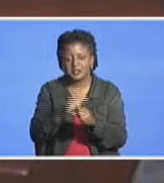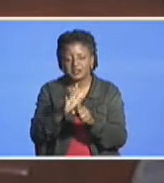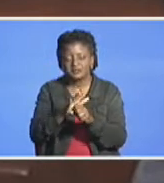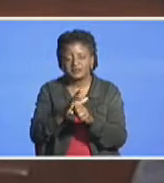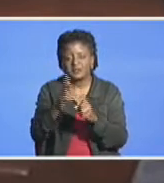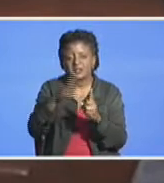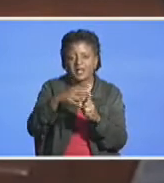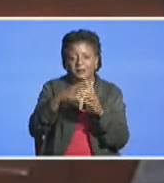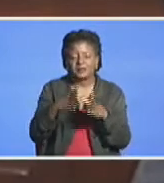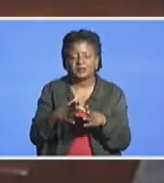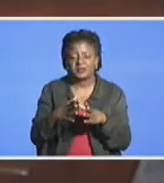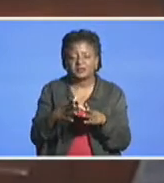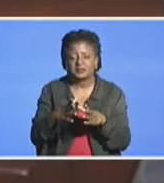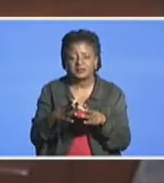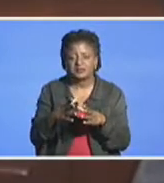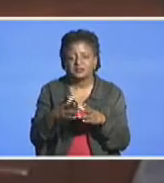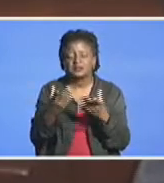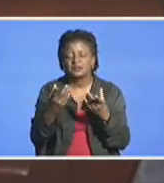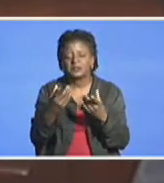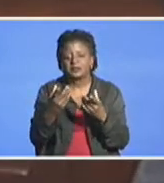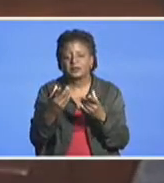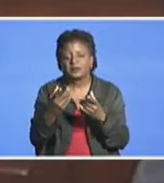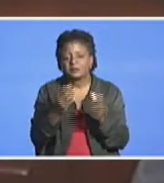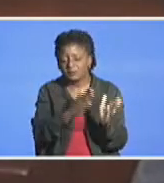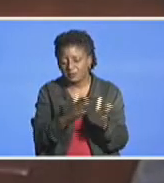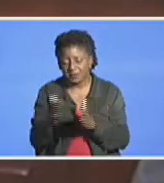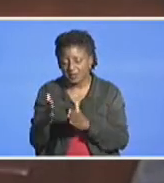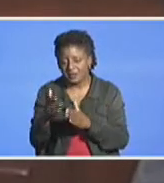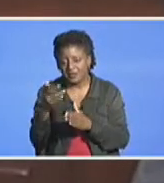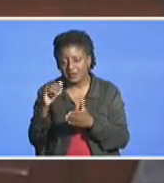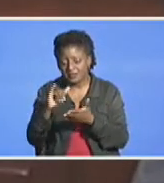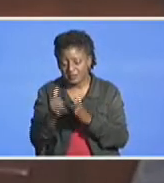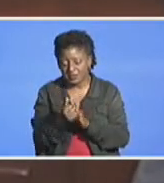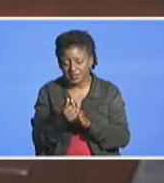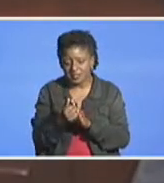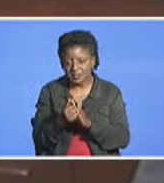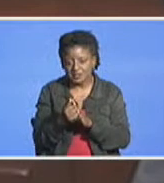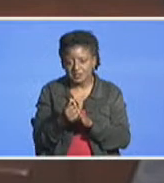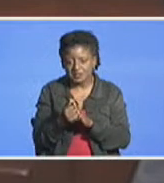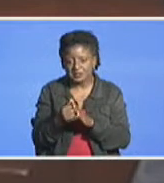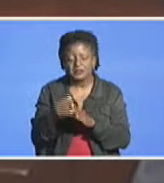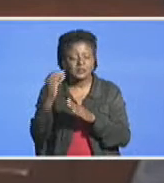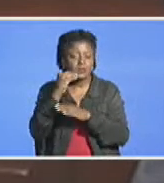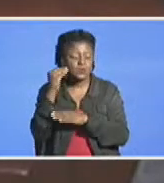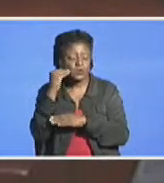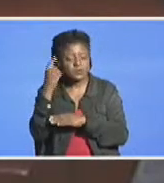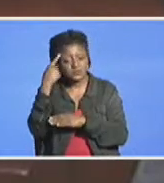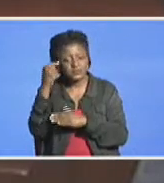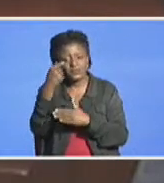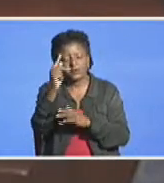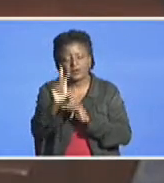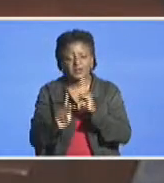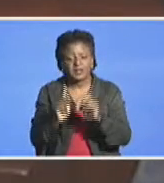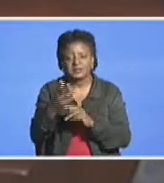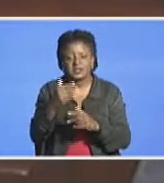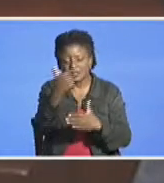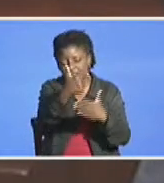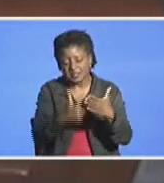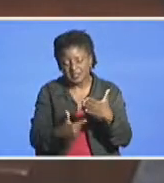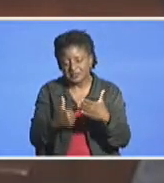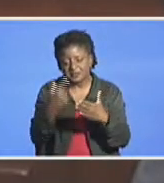on preparing these properties for guests and that they will list the properties for short-term